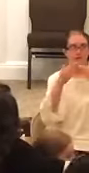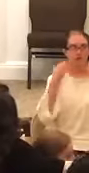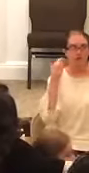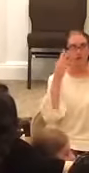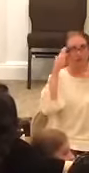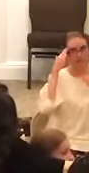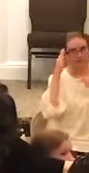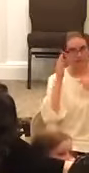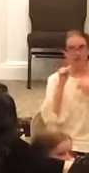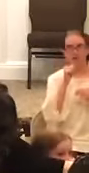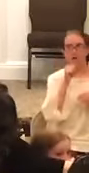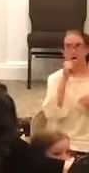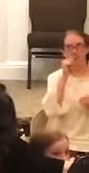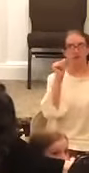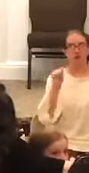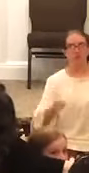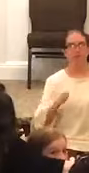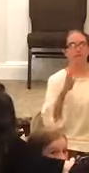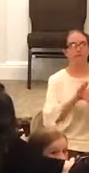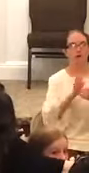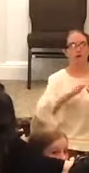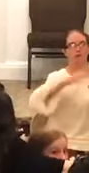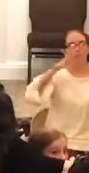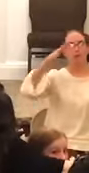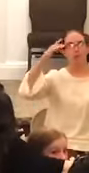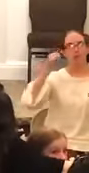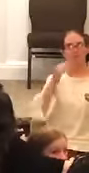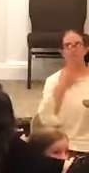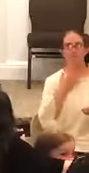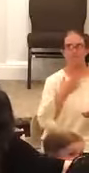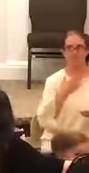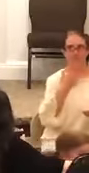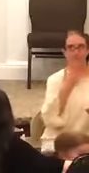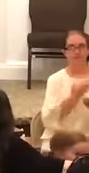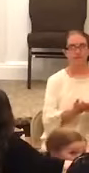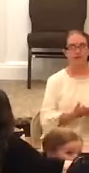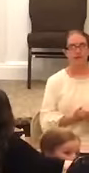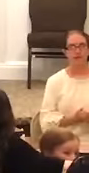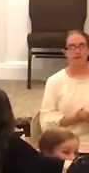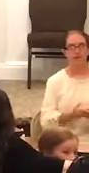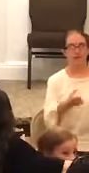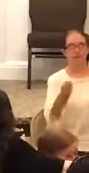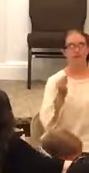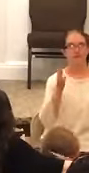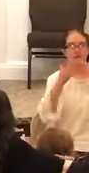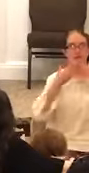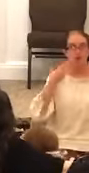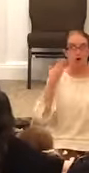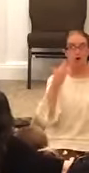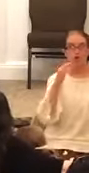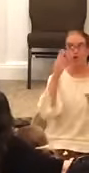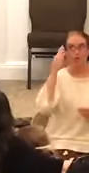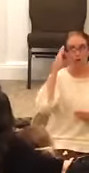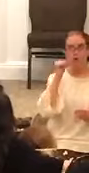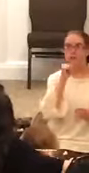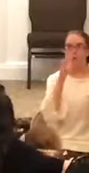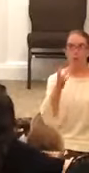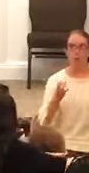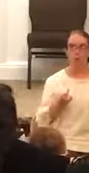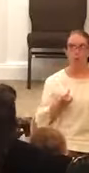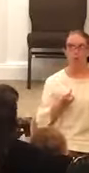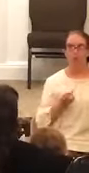does? The Bible said it's unspeakable and it's full of glory. Amen. Whew, my goodness. When you get that joy, you don't even want to hang